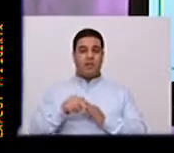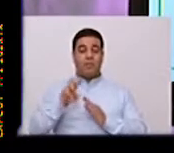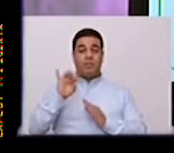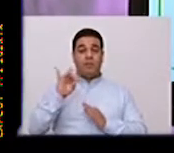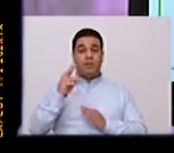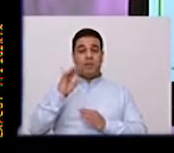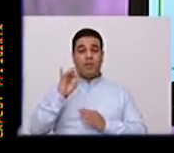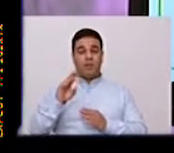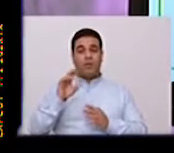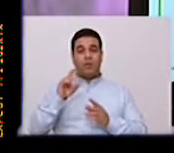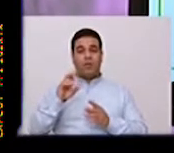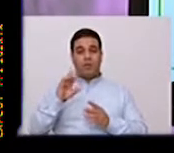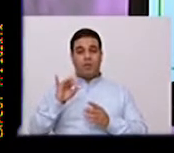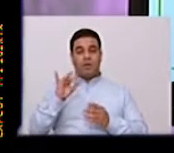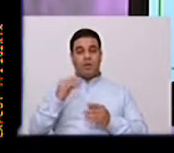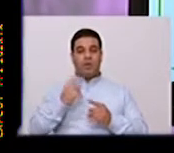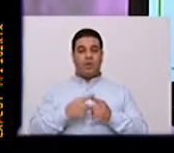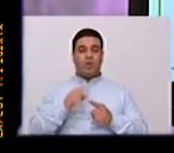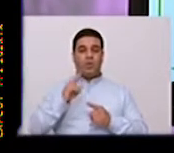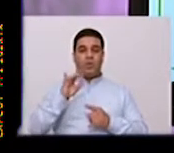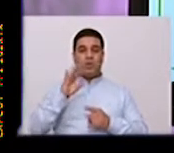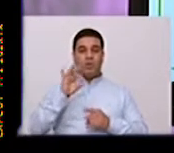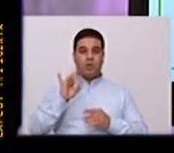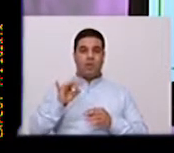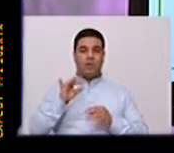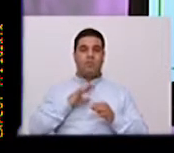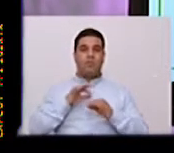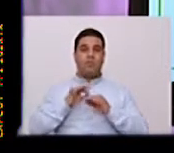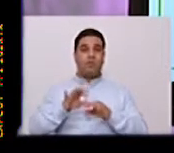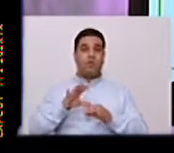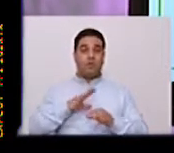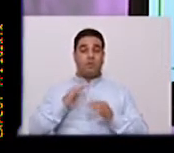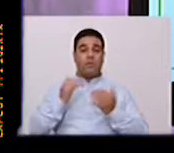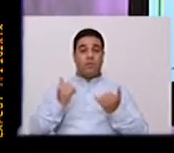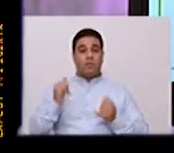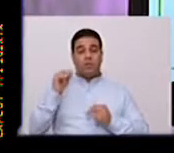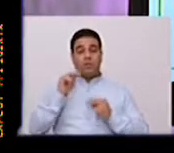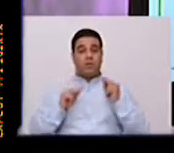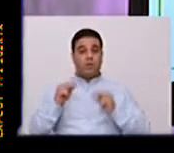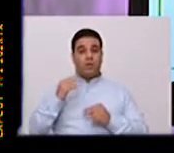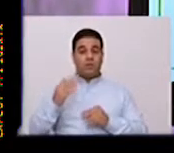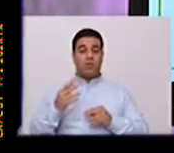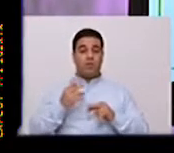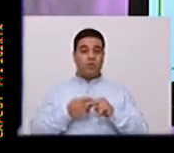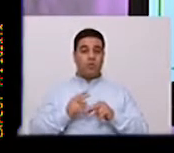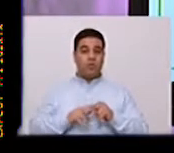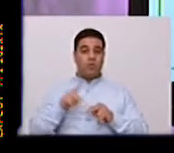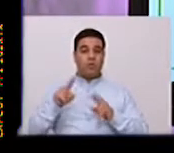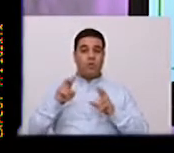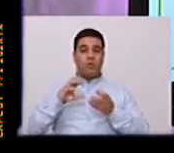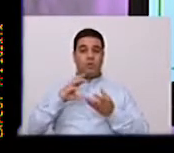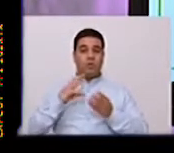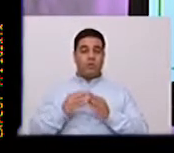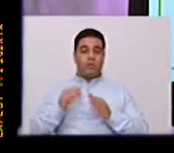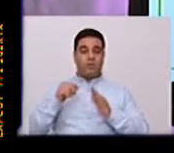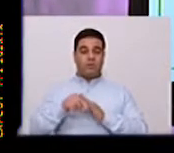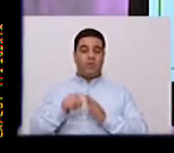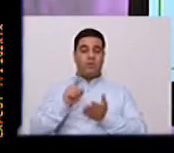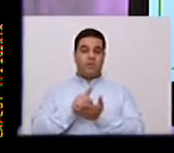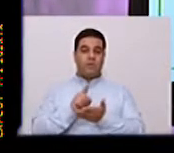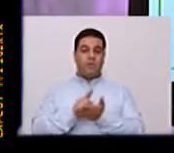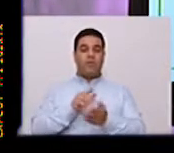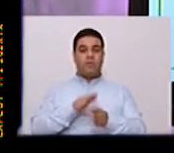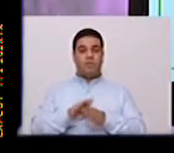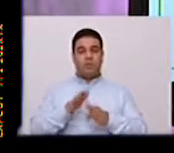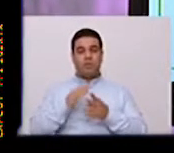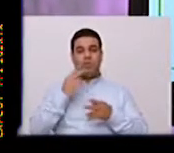holda irsiylanishni hamda komplementariyani o'tgan edik. Va bugungi darsda shu mavzularga oid masalalar